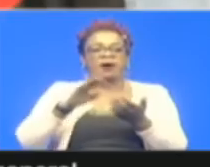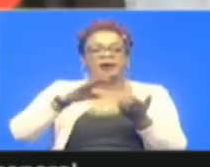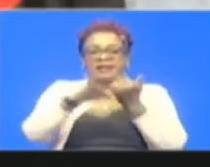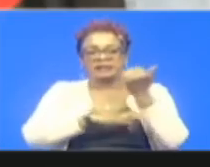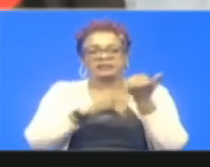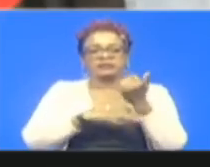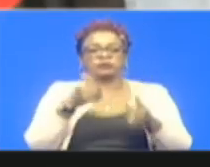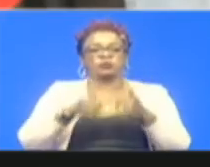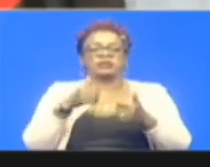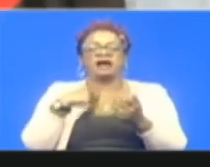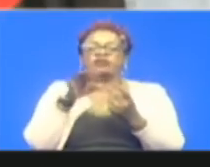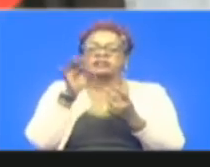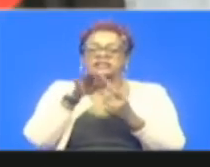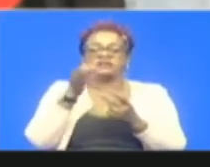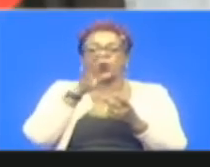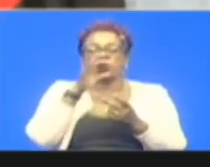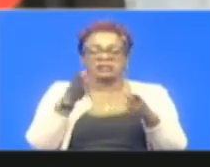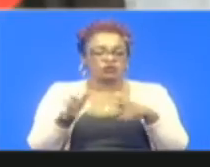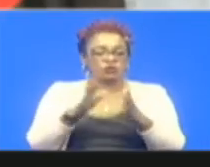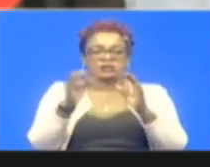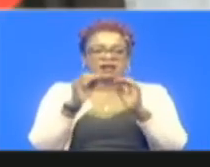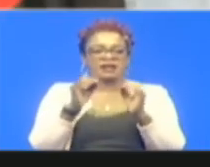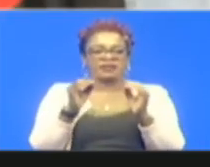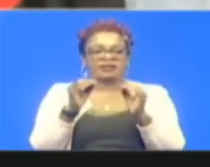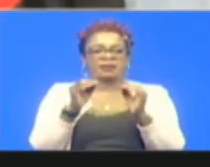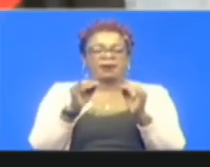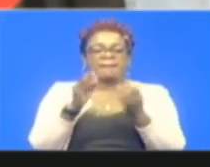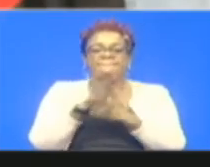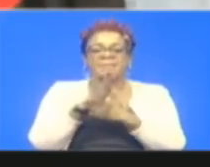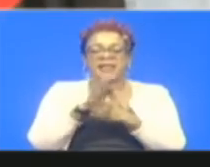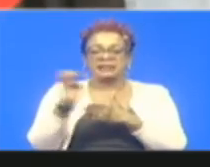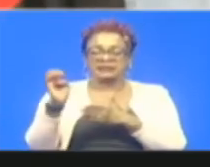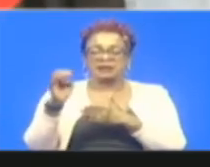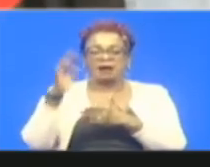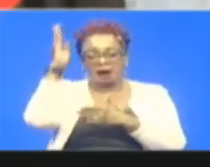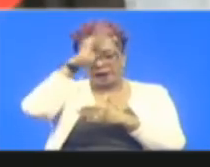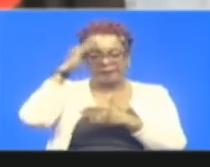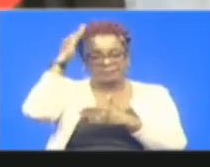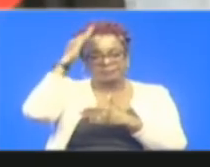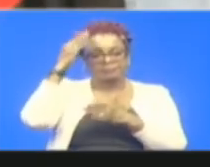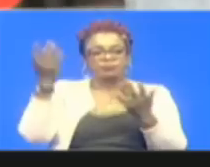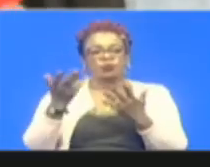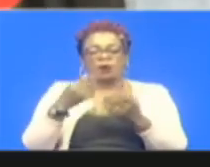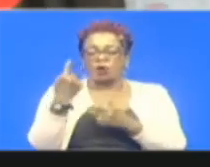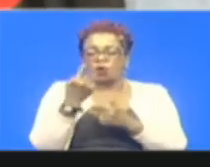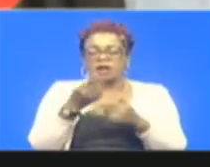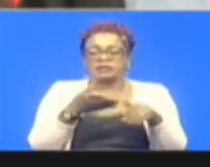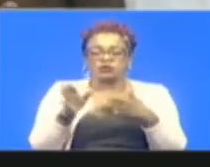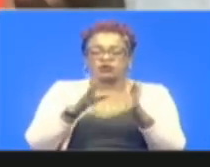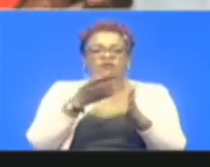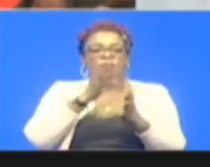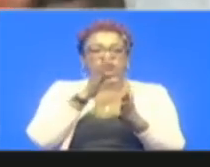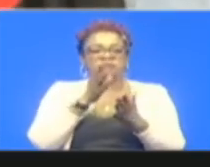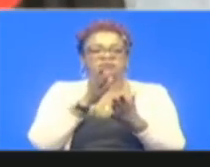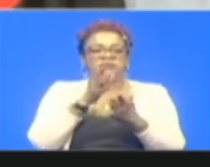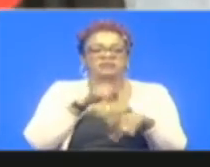no alternative water source, like the Middle East, the Arab world, where the only source of water is the sea. When